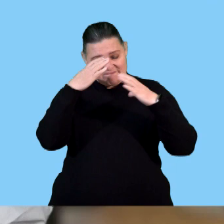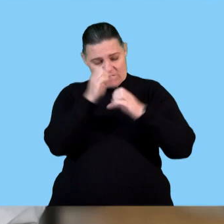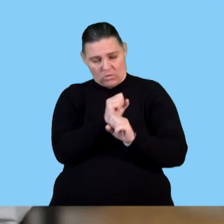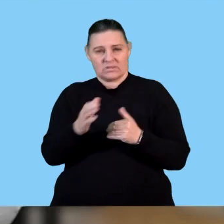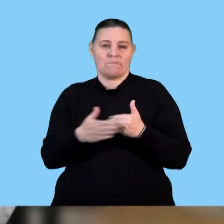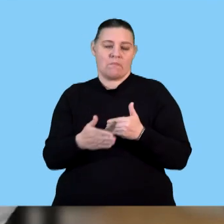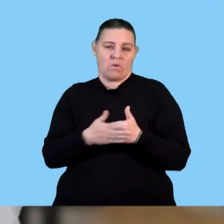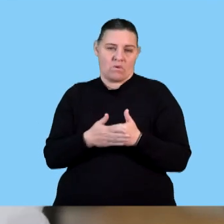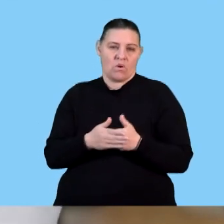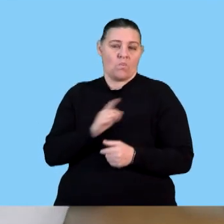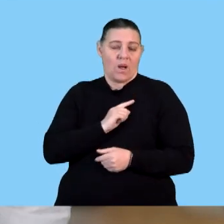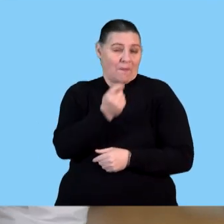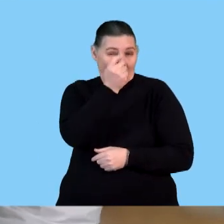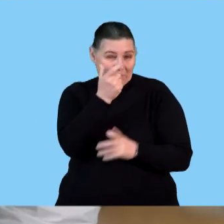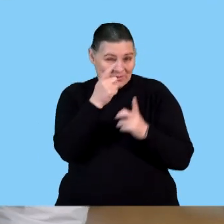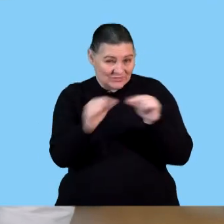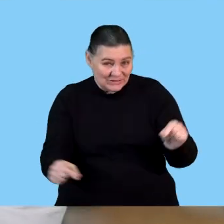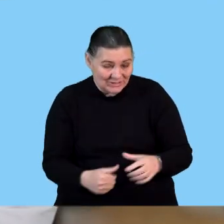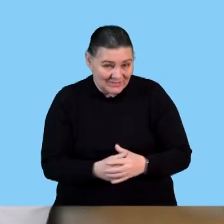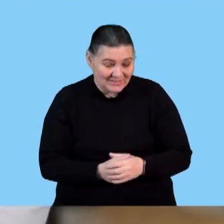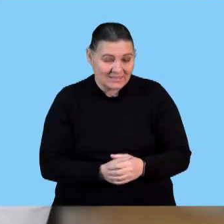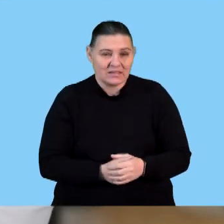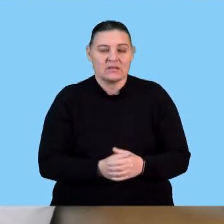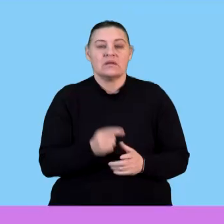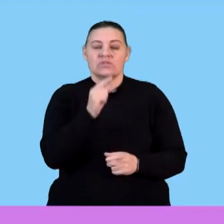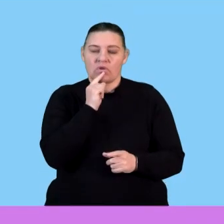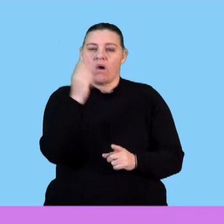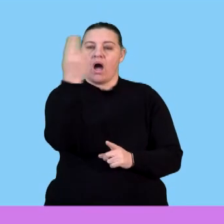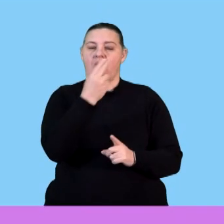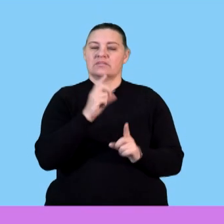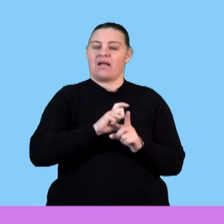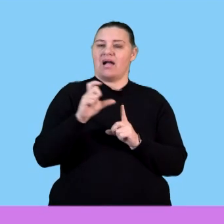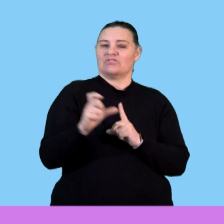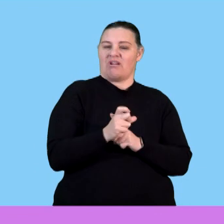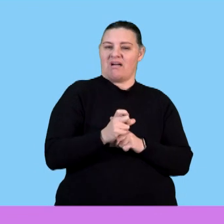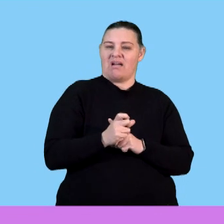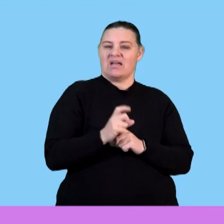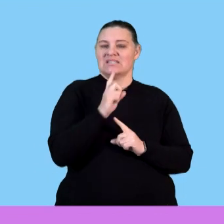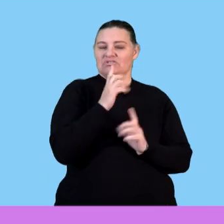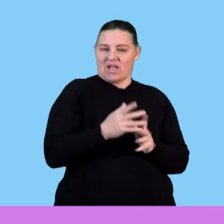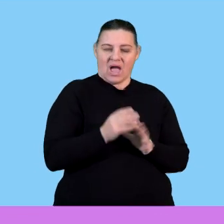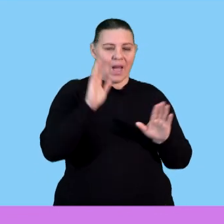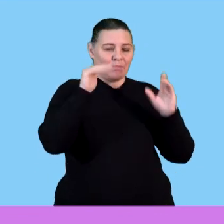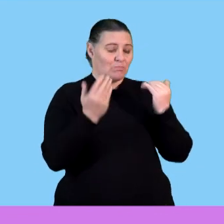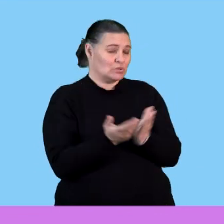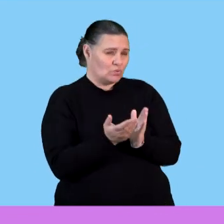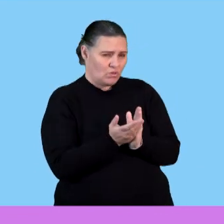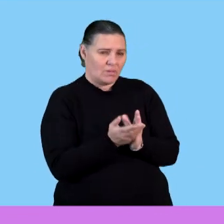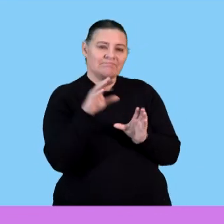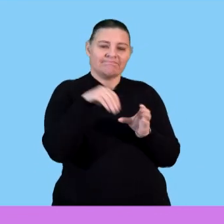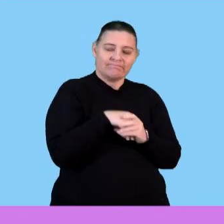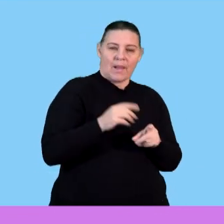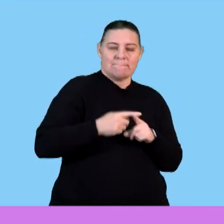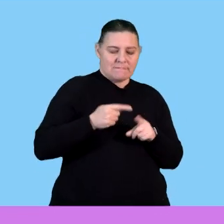lot, but we're almost there. An arts and culture teacher at Little Tots Primary School wants to decorate part of the playground